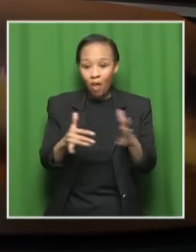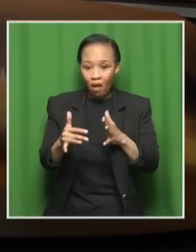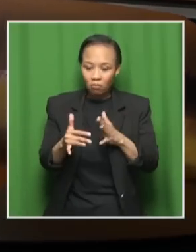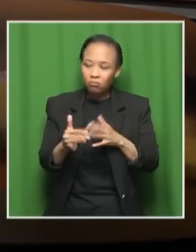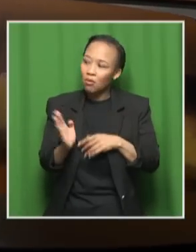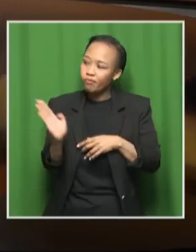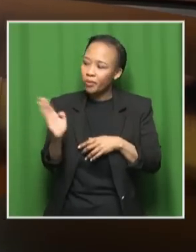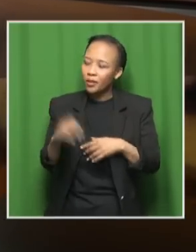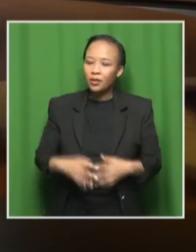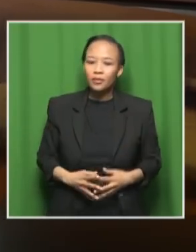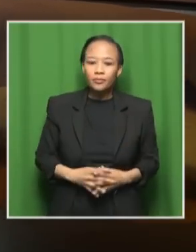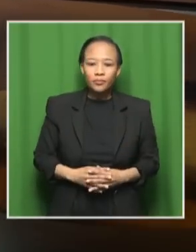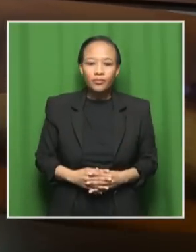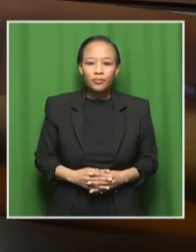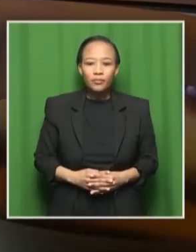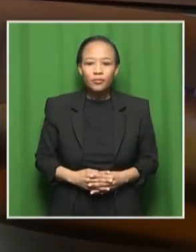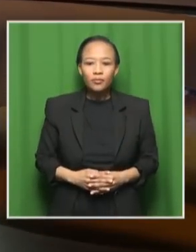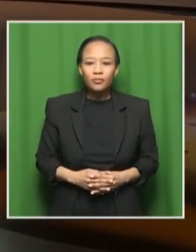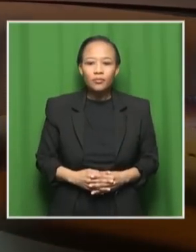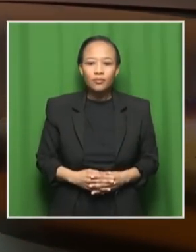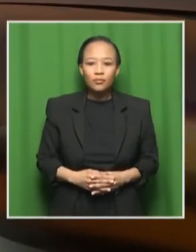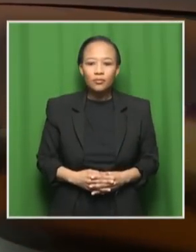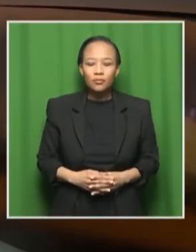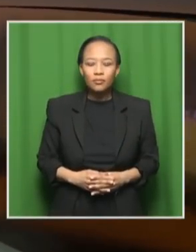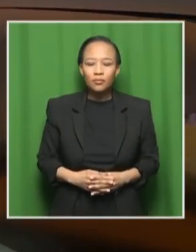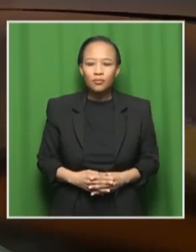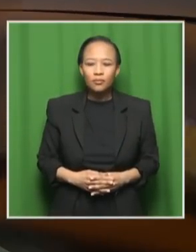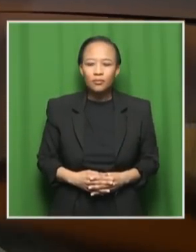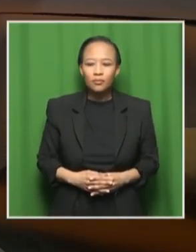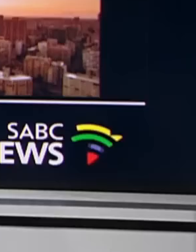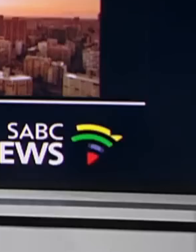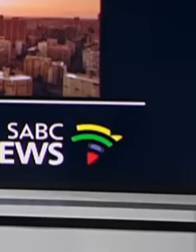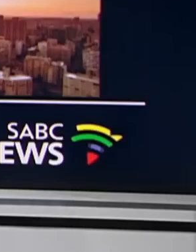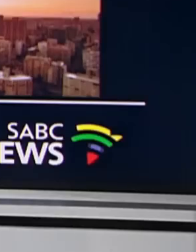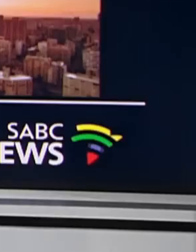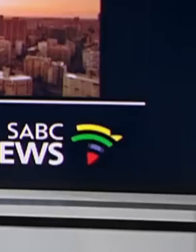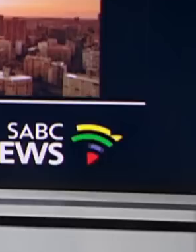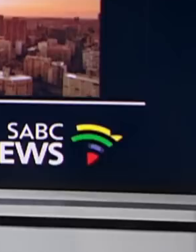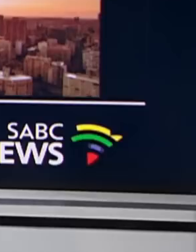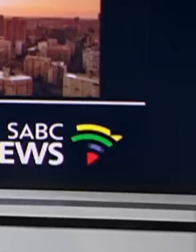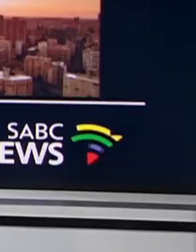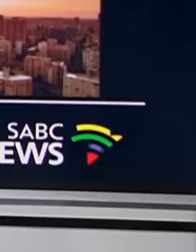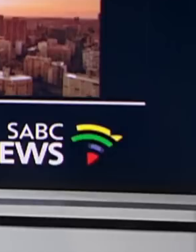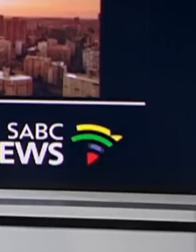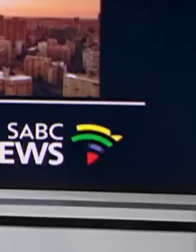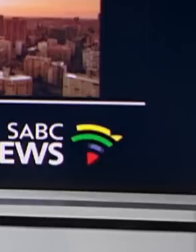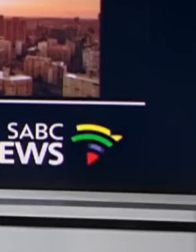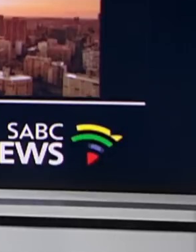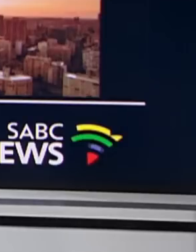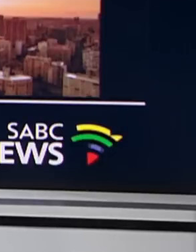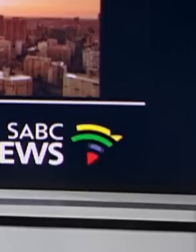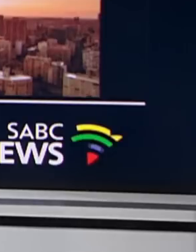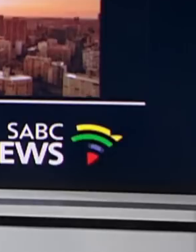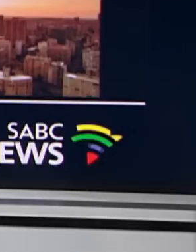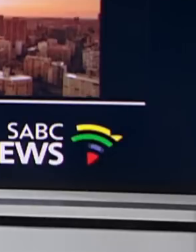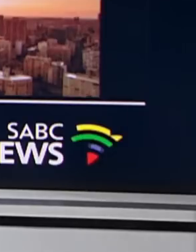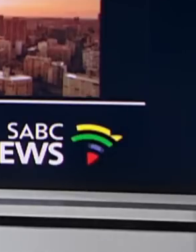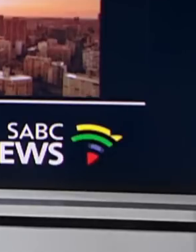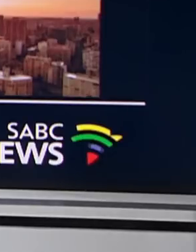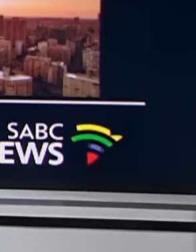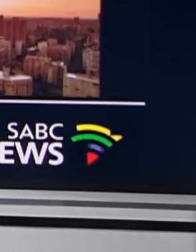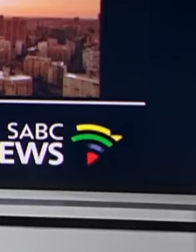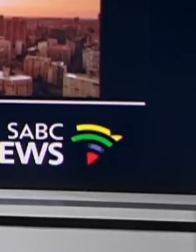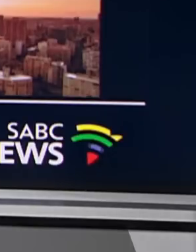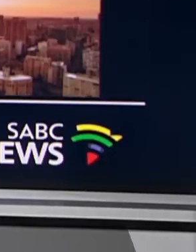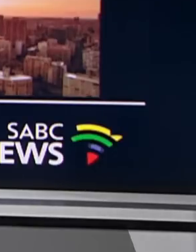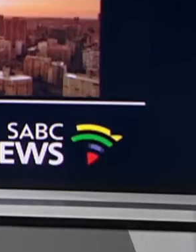morning. Well, good morning once again, Rob, and thank you so much. Indeed, we have a very important weather update this